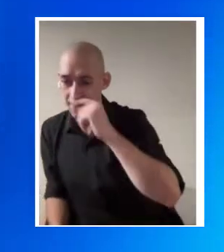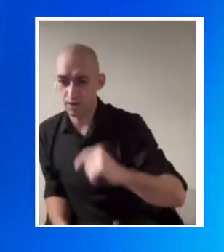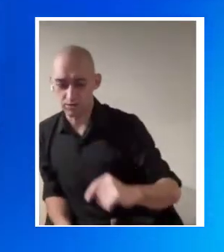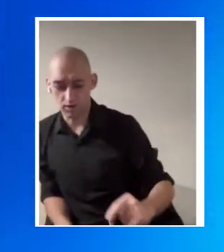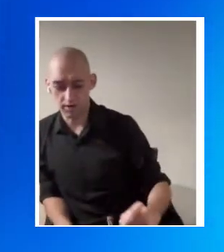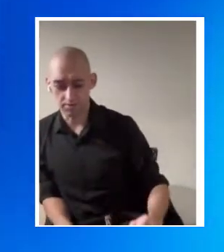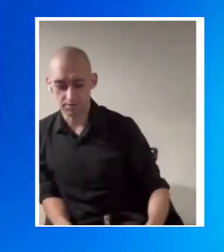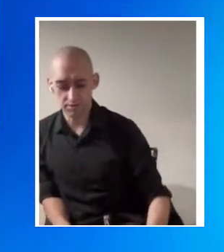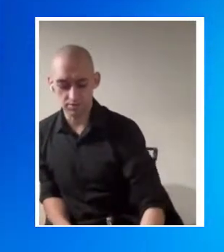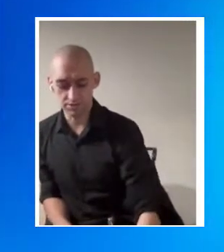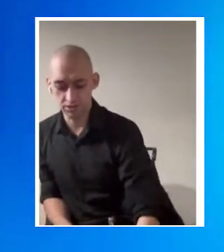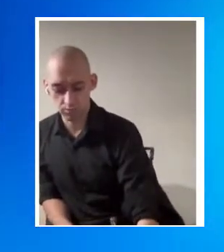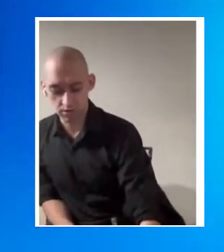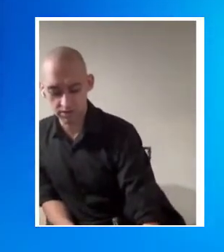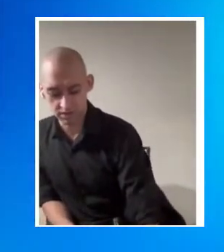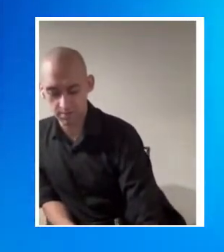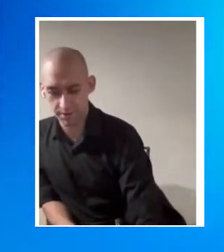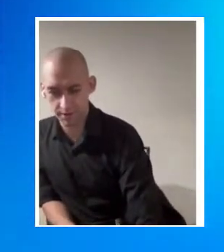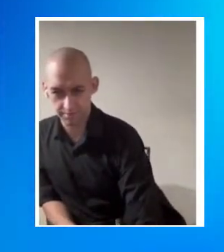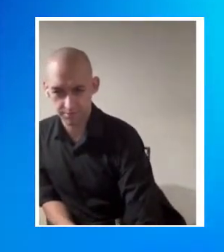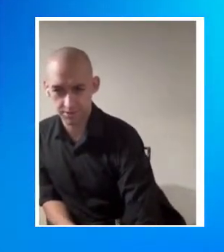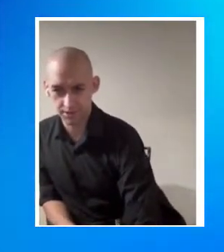Yes.